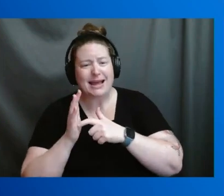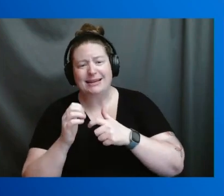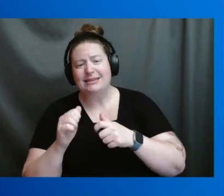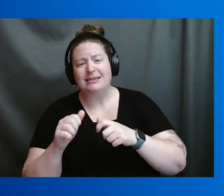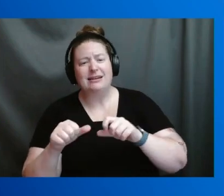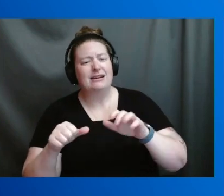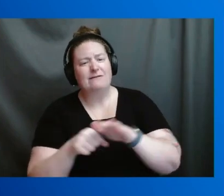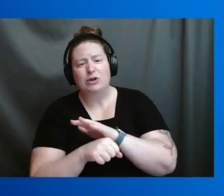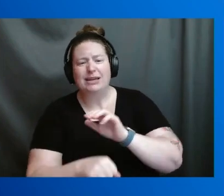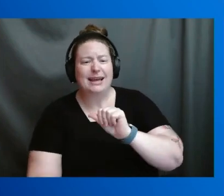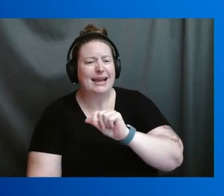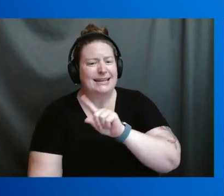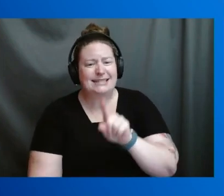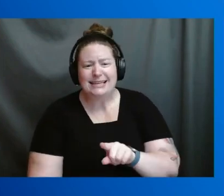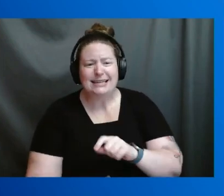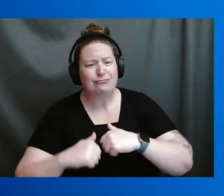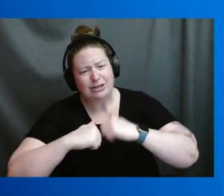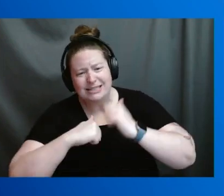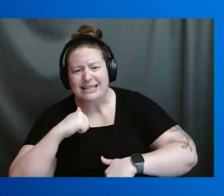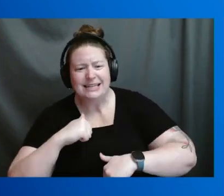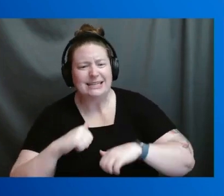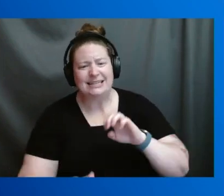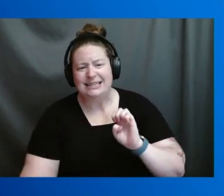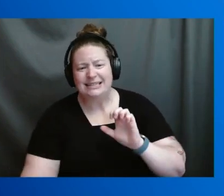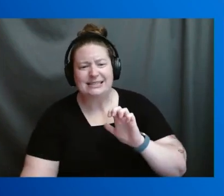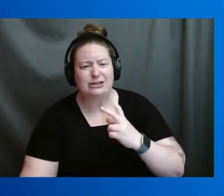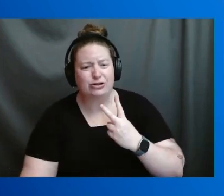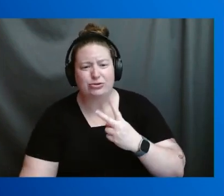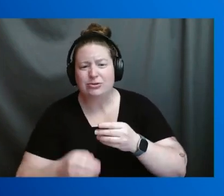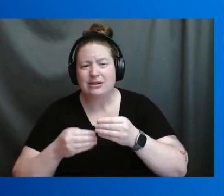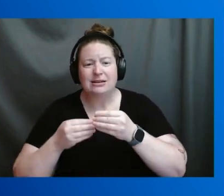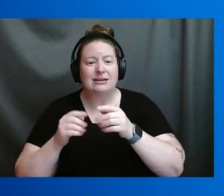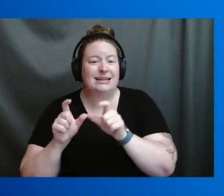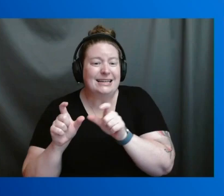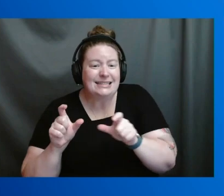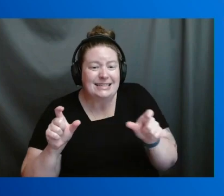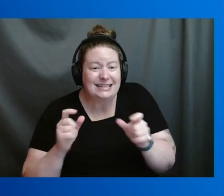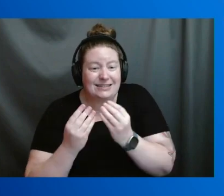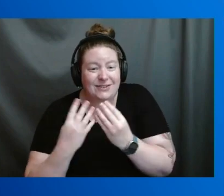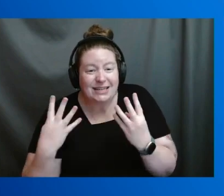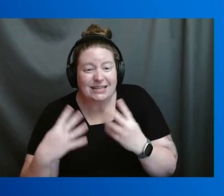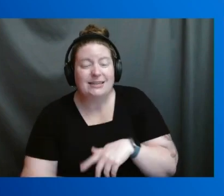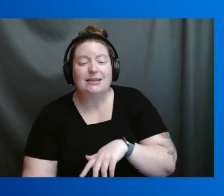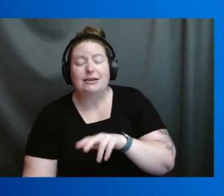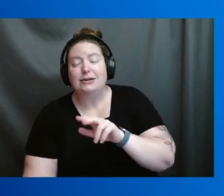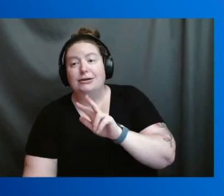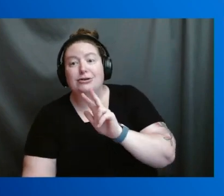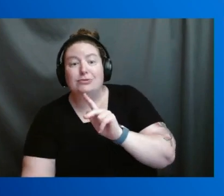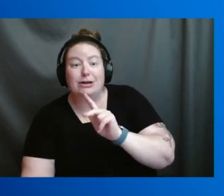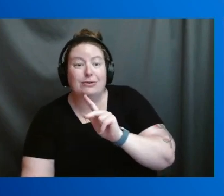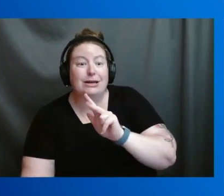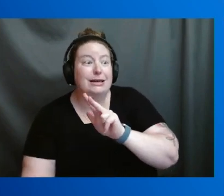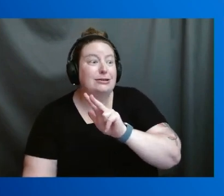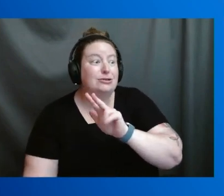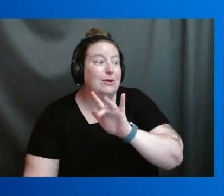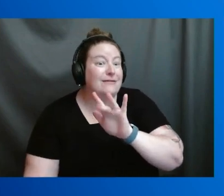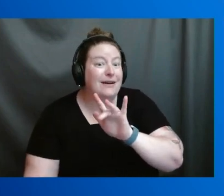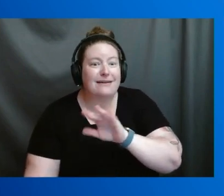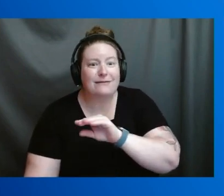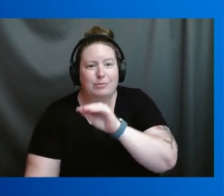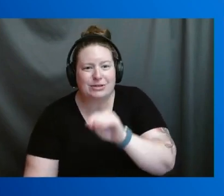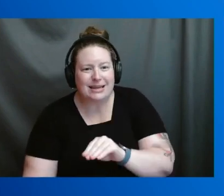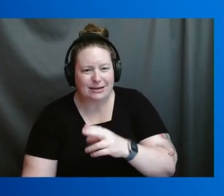or availability zone resilient EC2 instance fleet running at about 23 to 25% utilization is about the break-even point